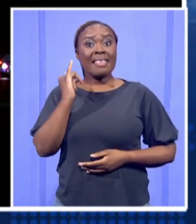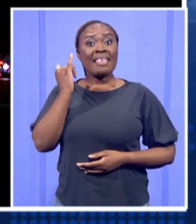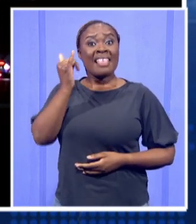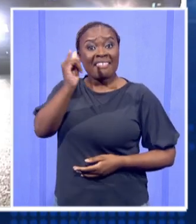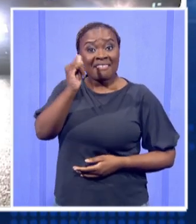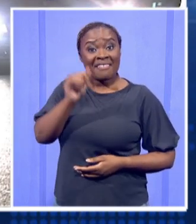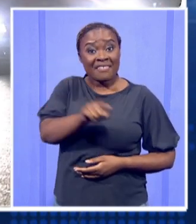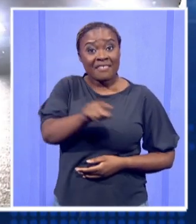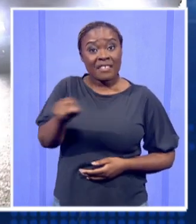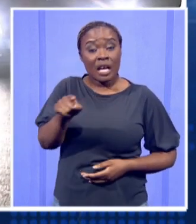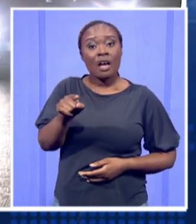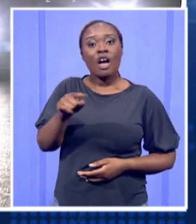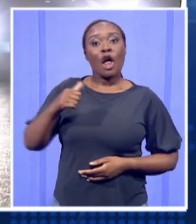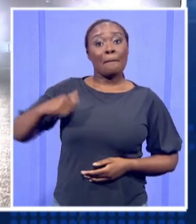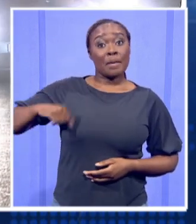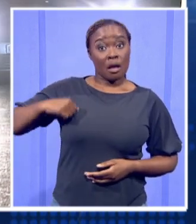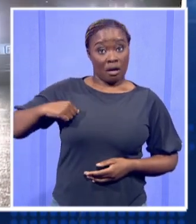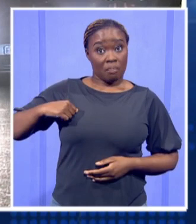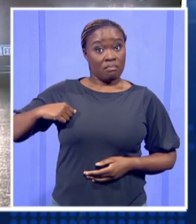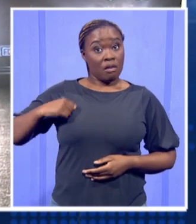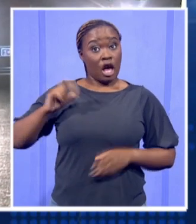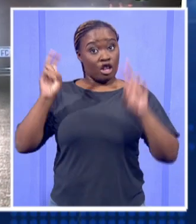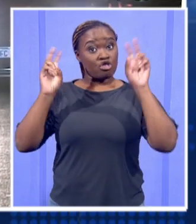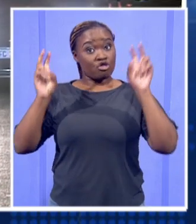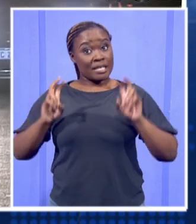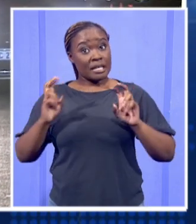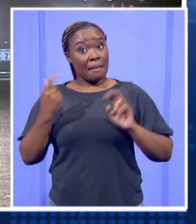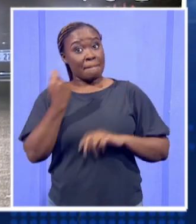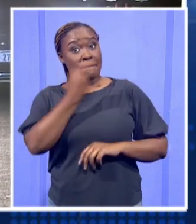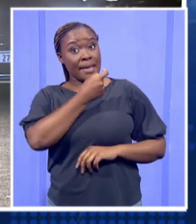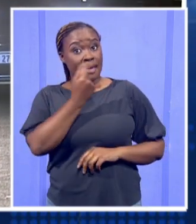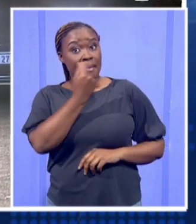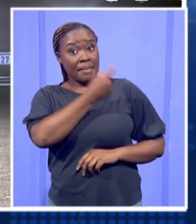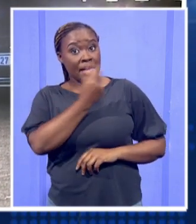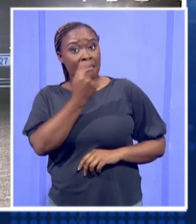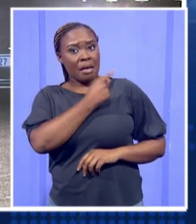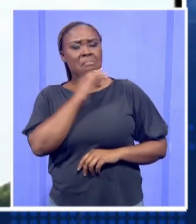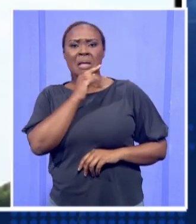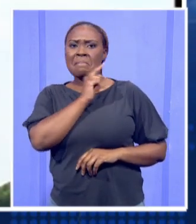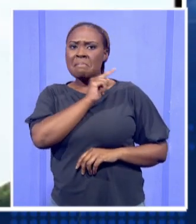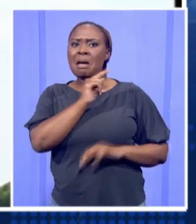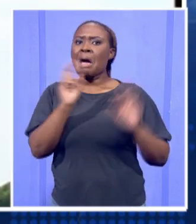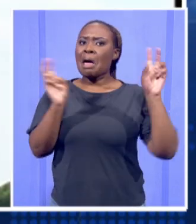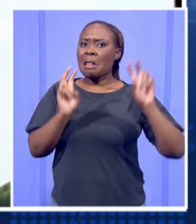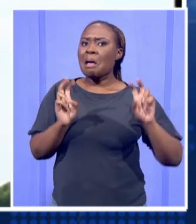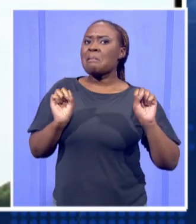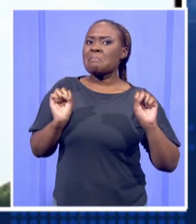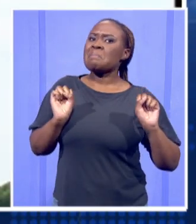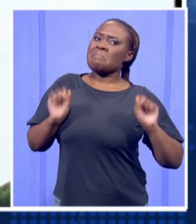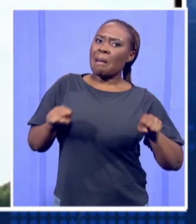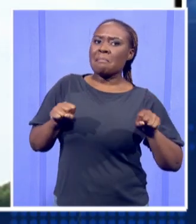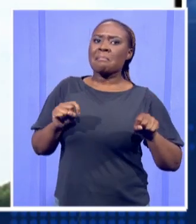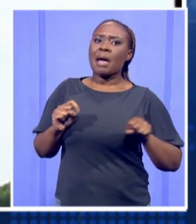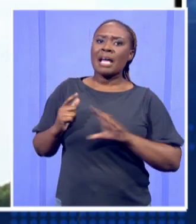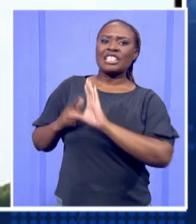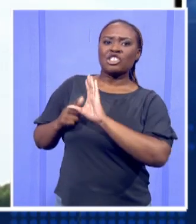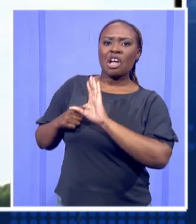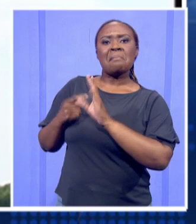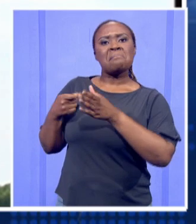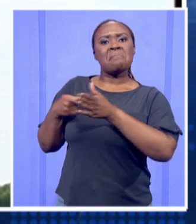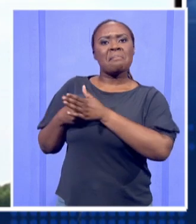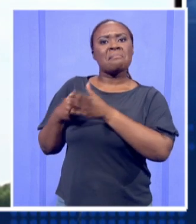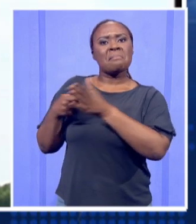local government entities paid for the electricity they used, Eskom would be able to buy diesel, for